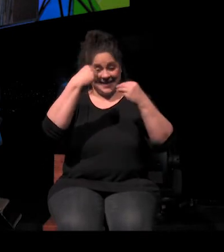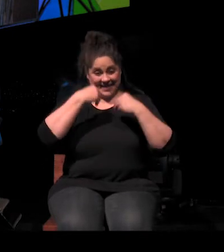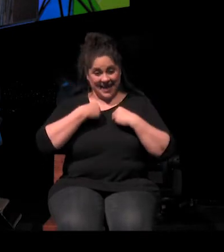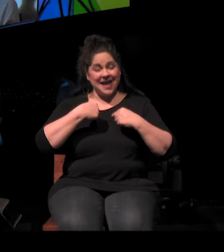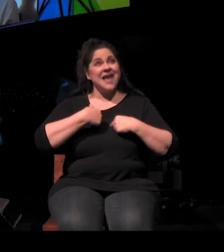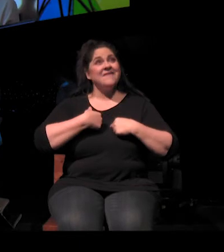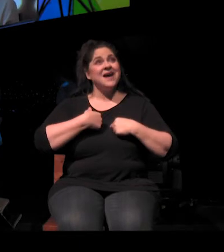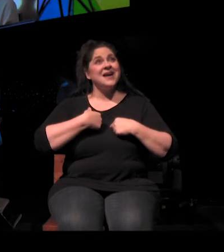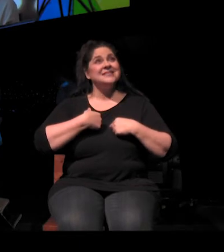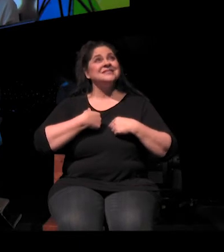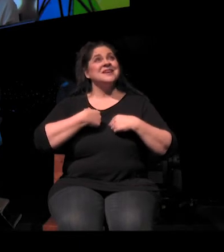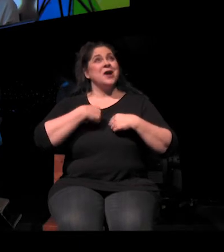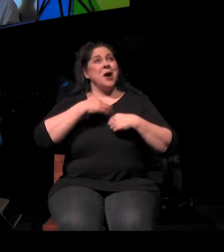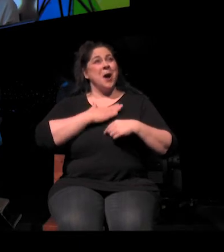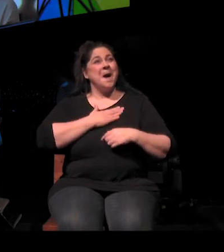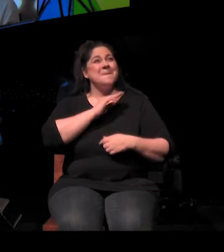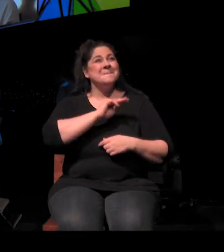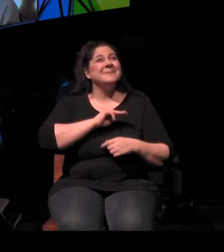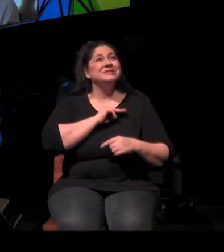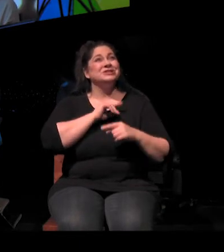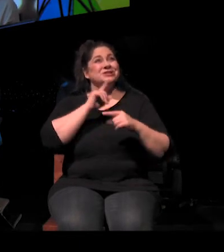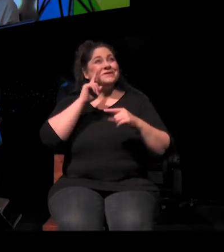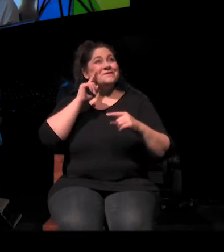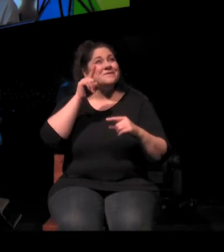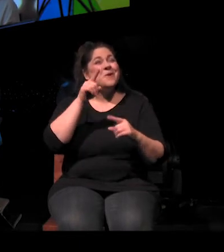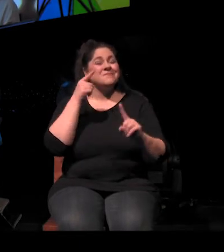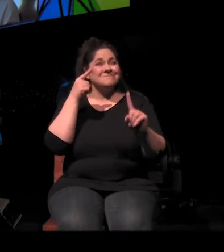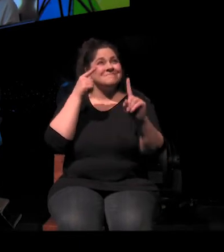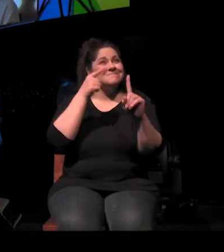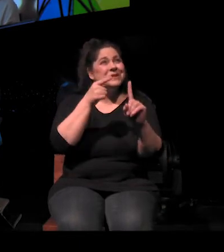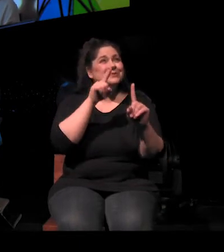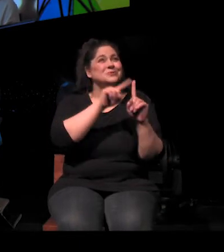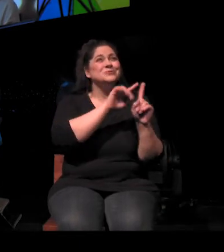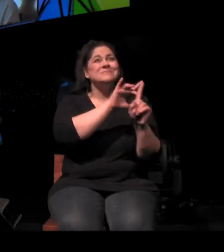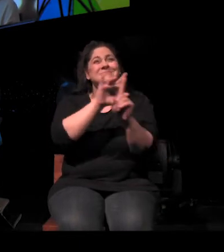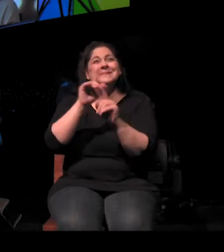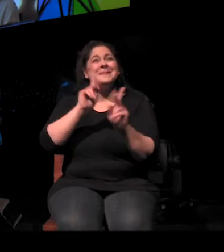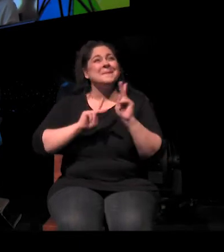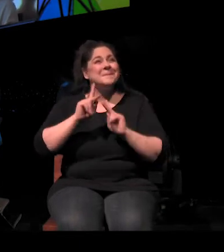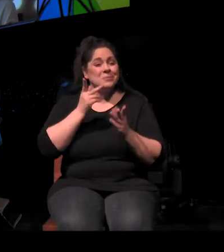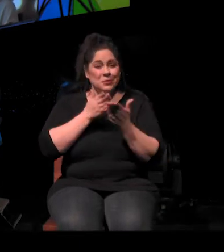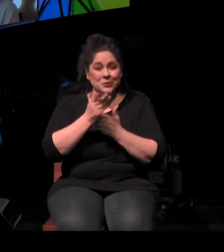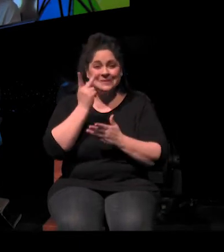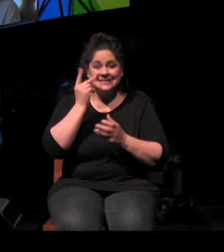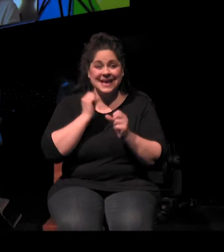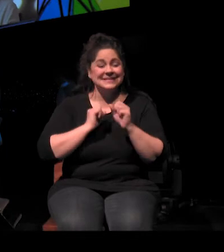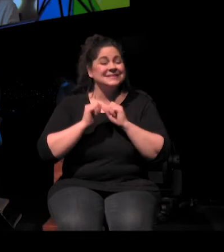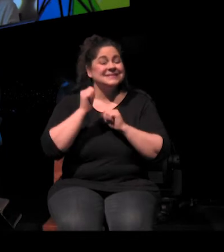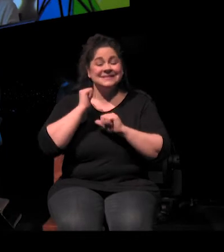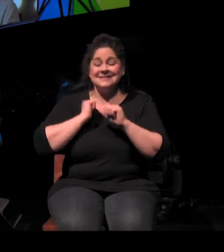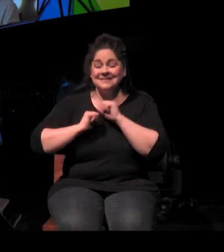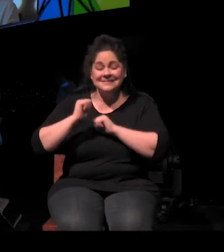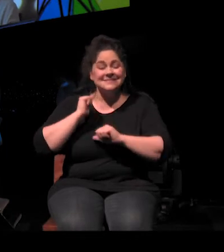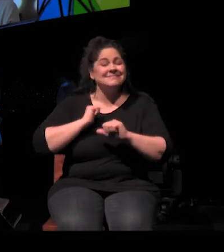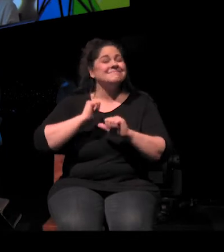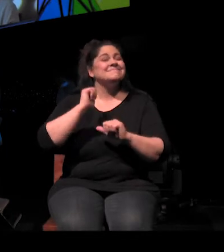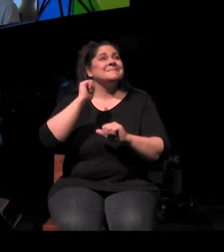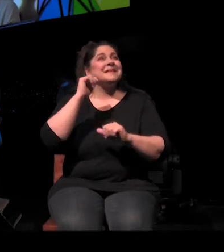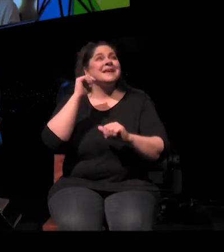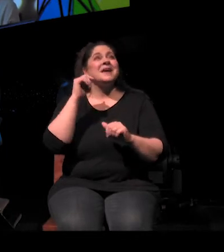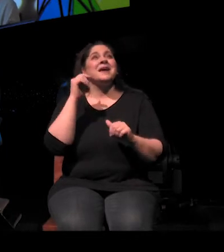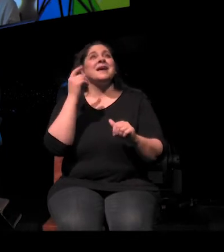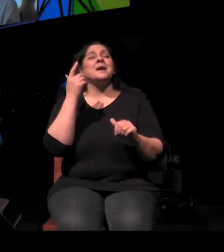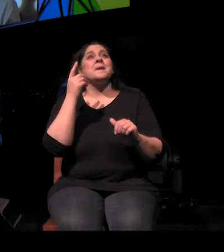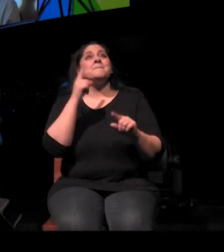do. And even though our storm is far from over, like, I don't see any sunshine coming out yet. I don't see the rainbow